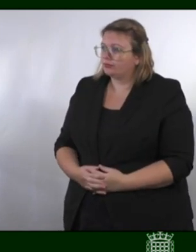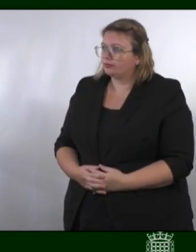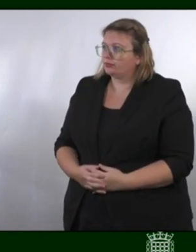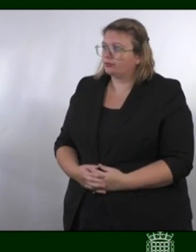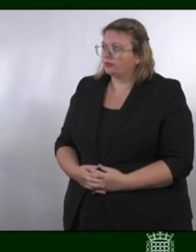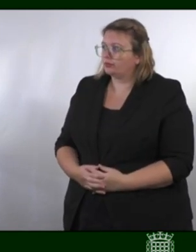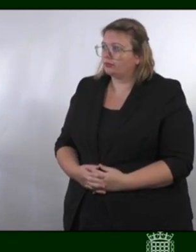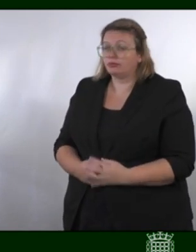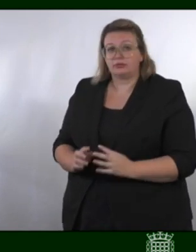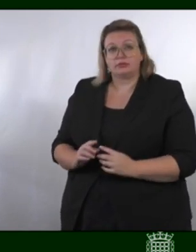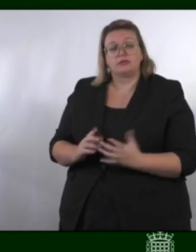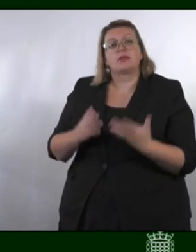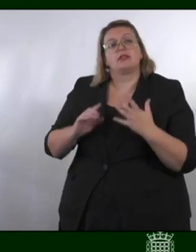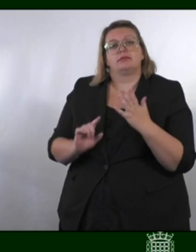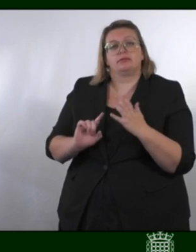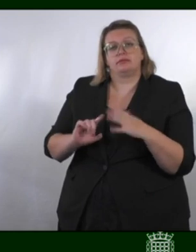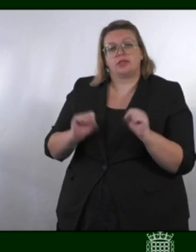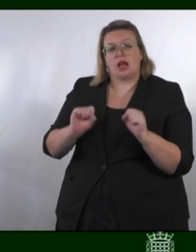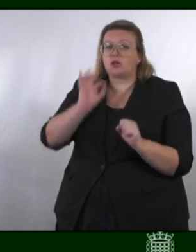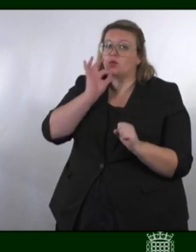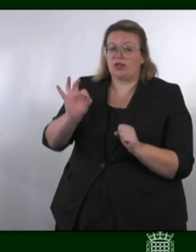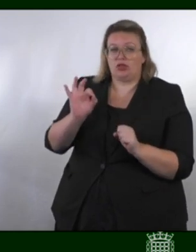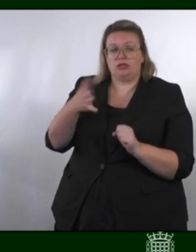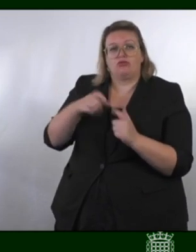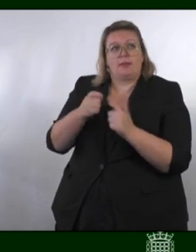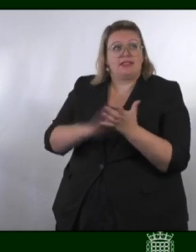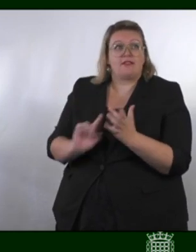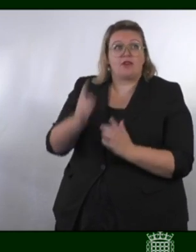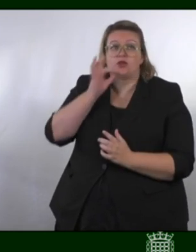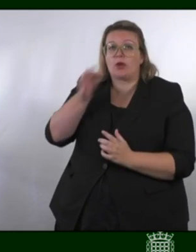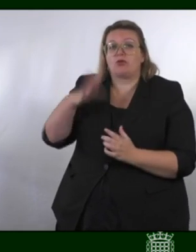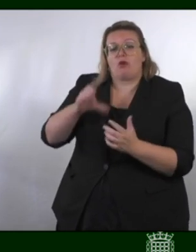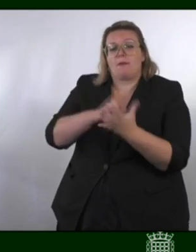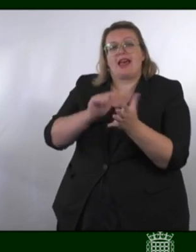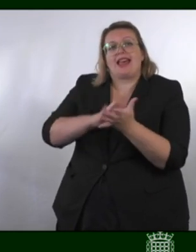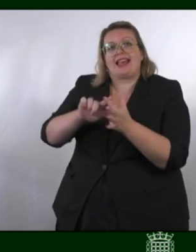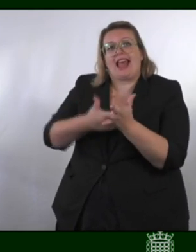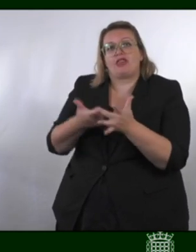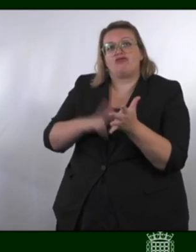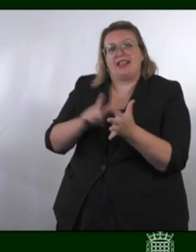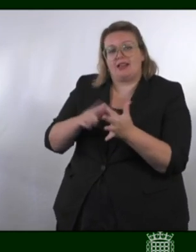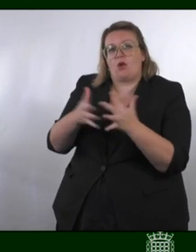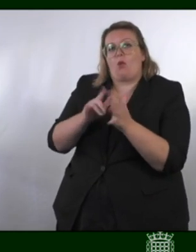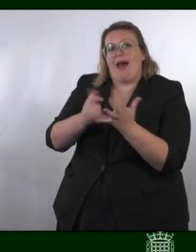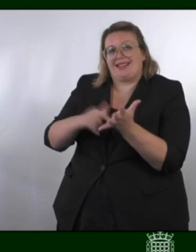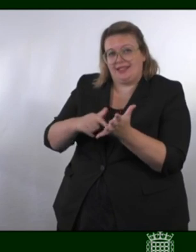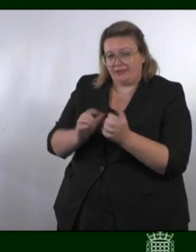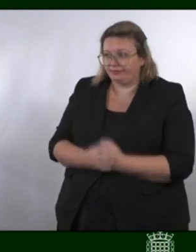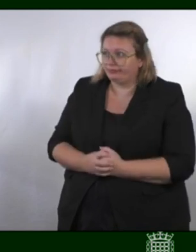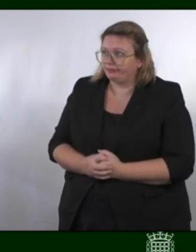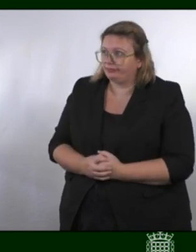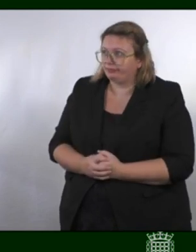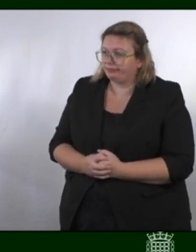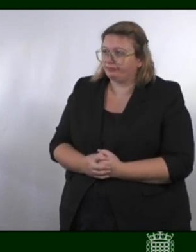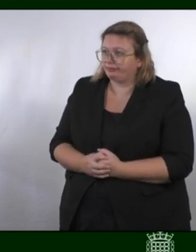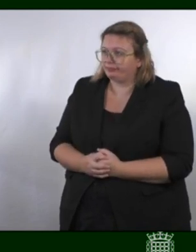We start with questions to the Prime Minister with Catherine West. Catherine West. Question number 1, Mr. Speaker. Minister.